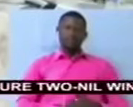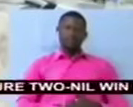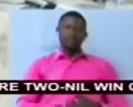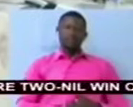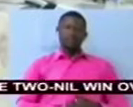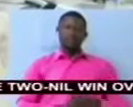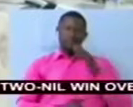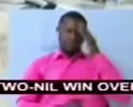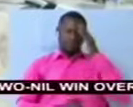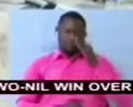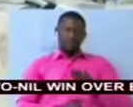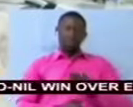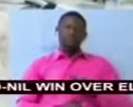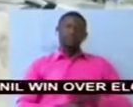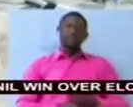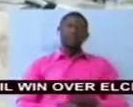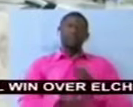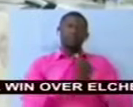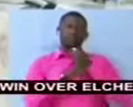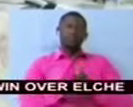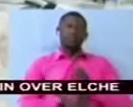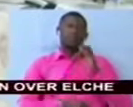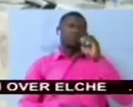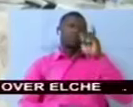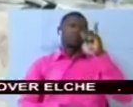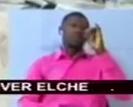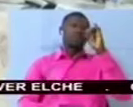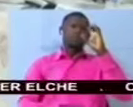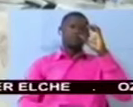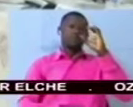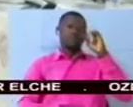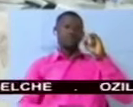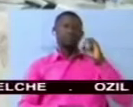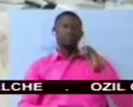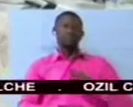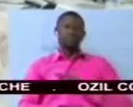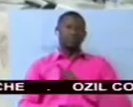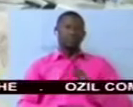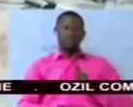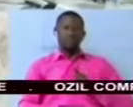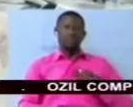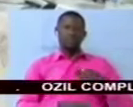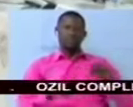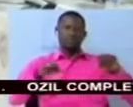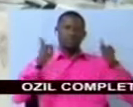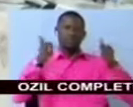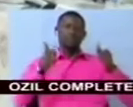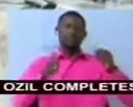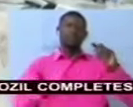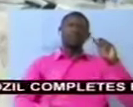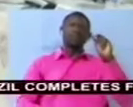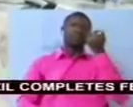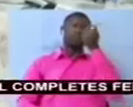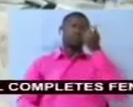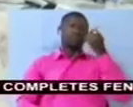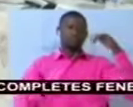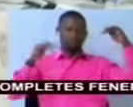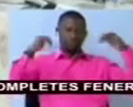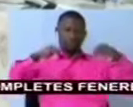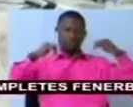Amen. Thank you very much, Bishop Odeko. We are starting a new session